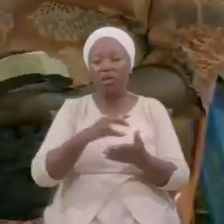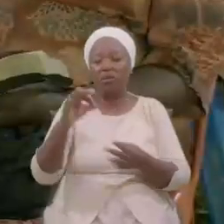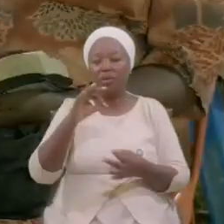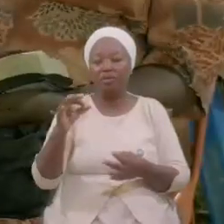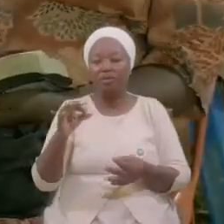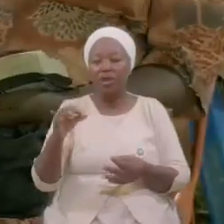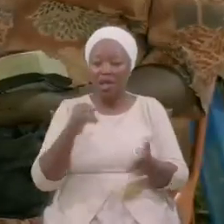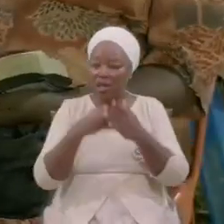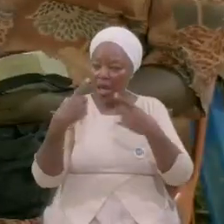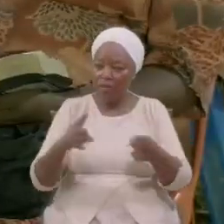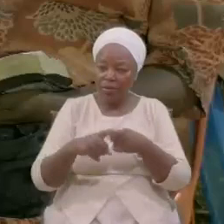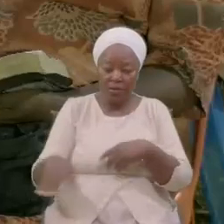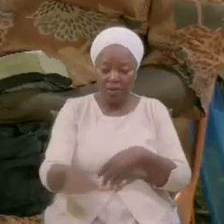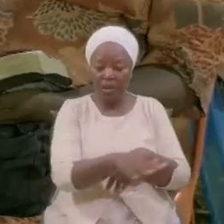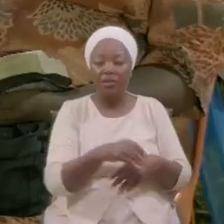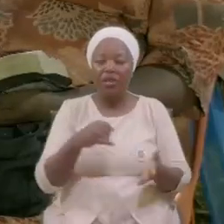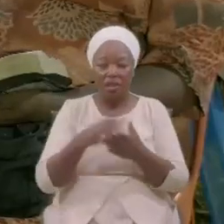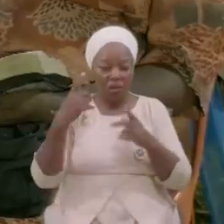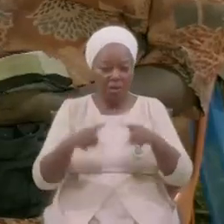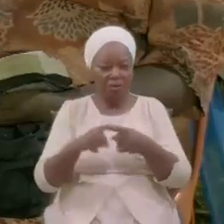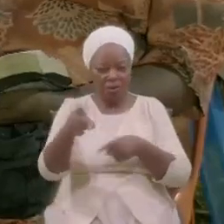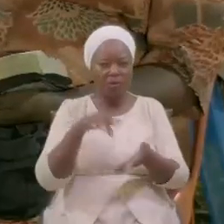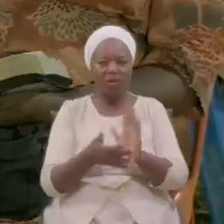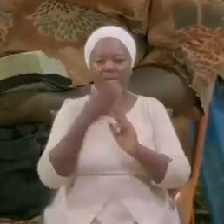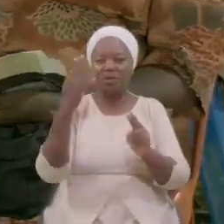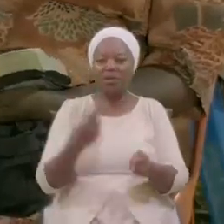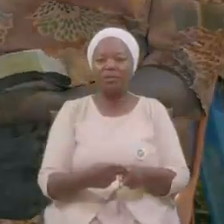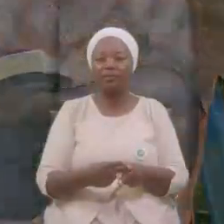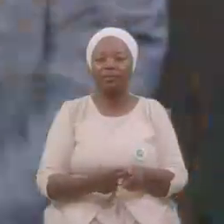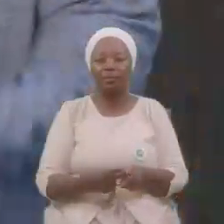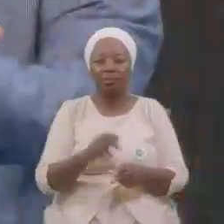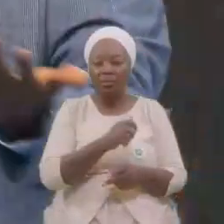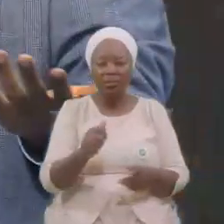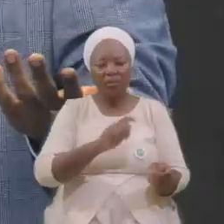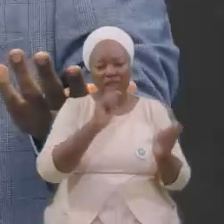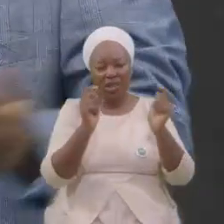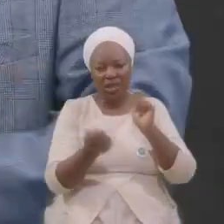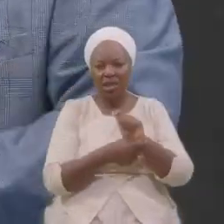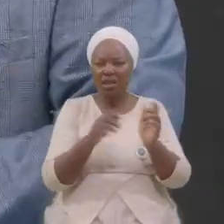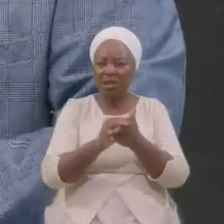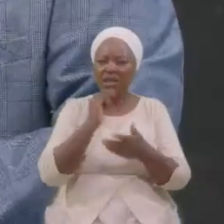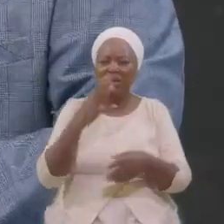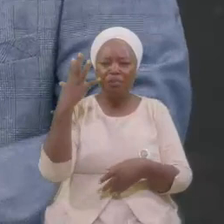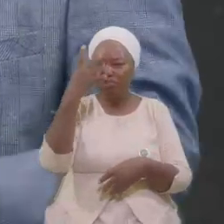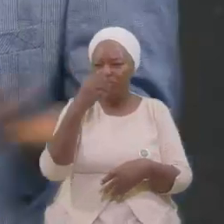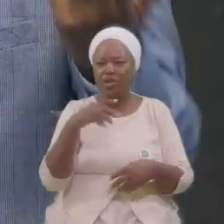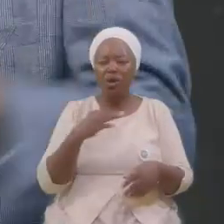to them, it will happen to you. A change. That's the beauty of the